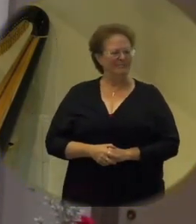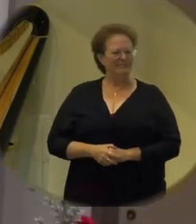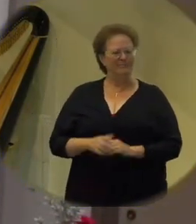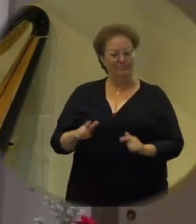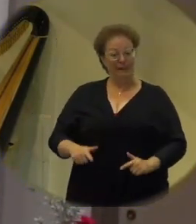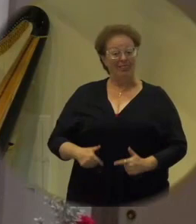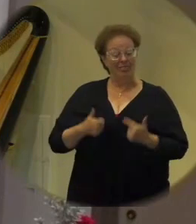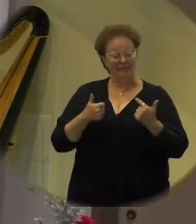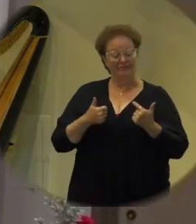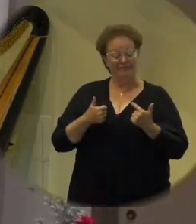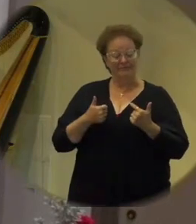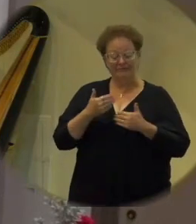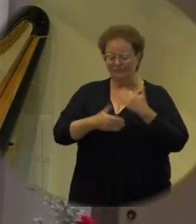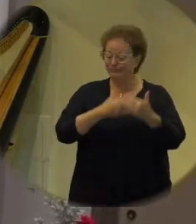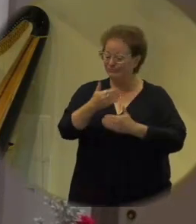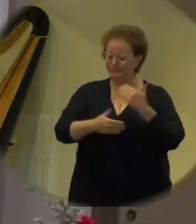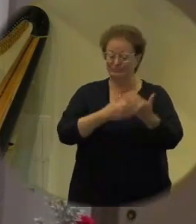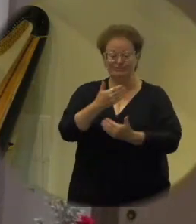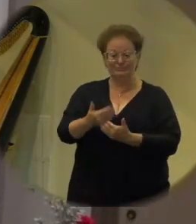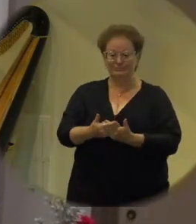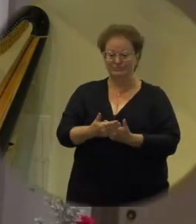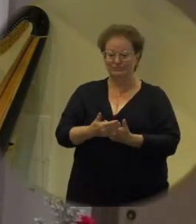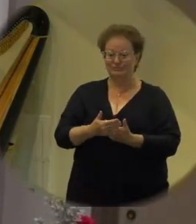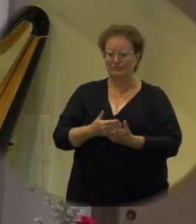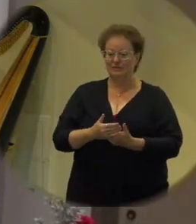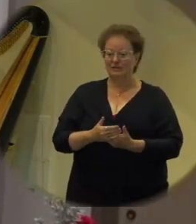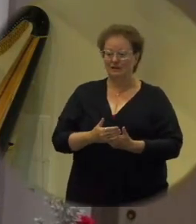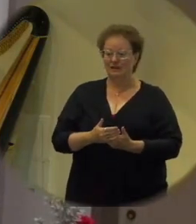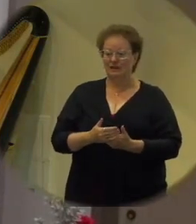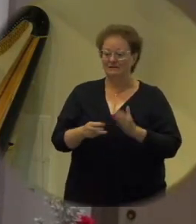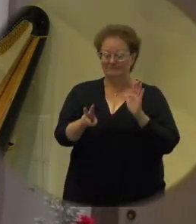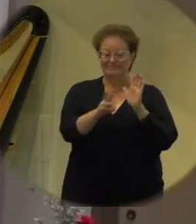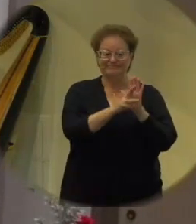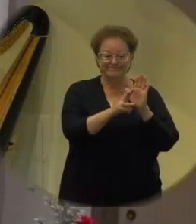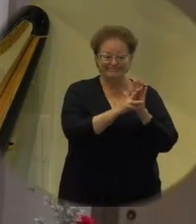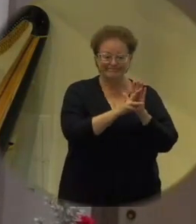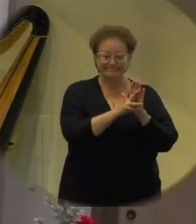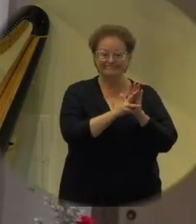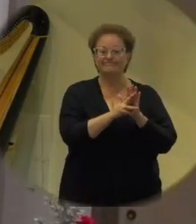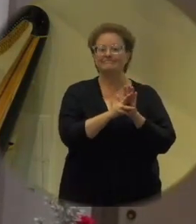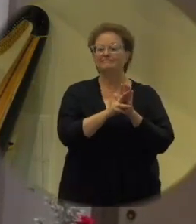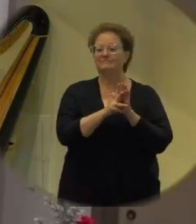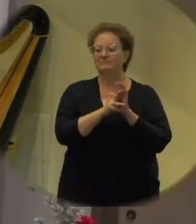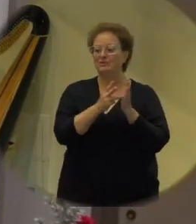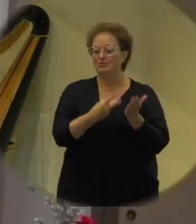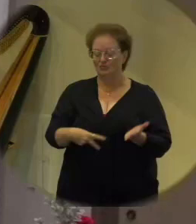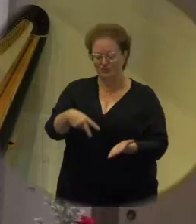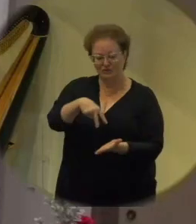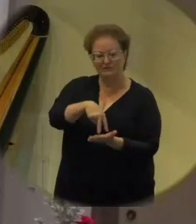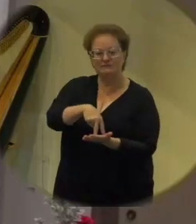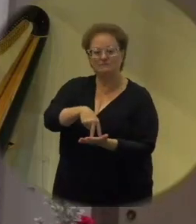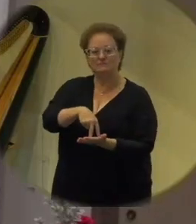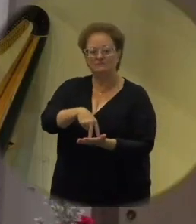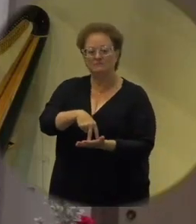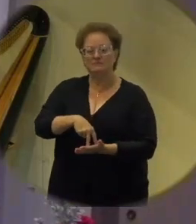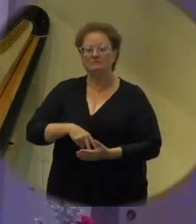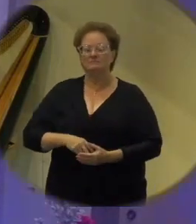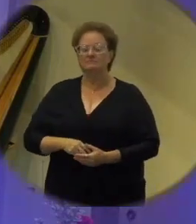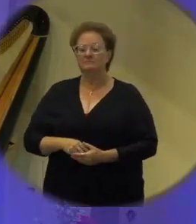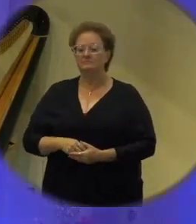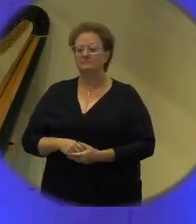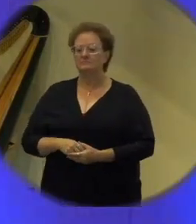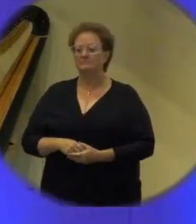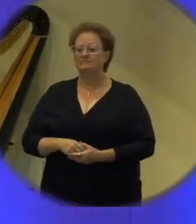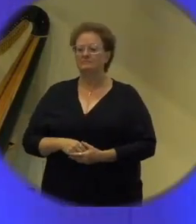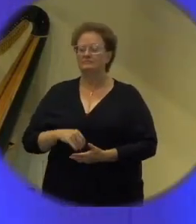rest of his life and die again. But he lived as a testimony to the resurrection. Powerful stuff.